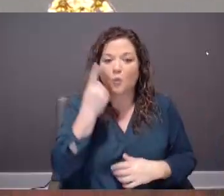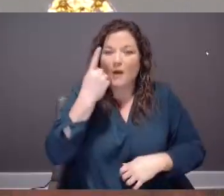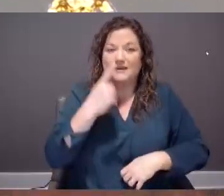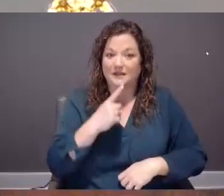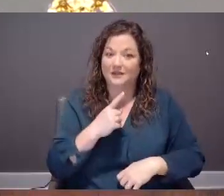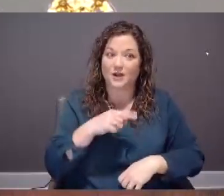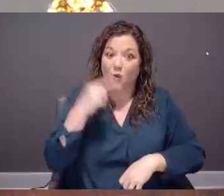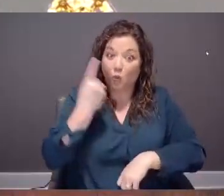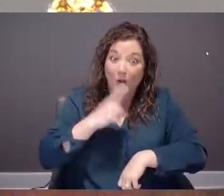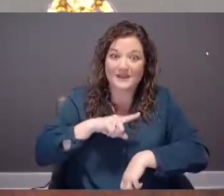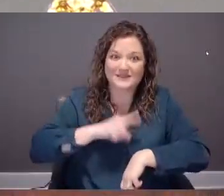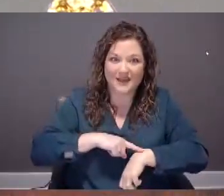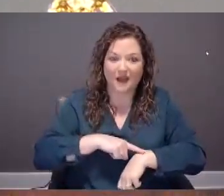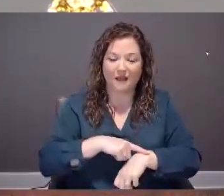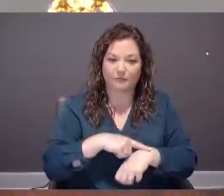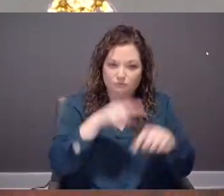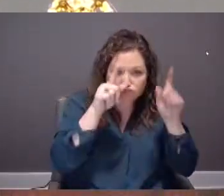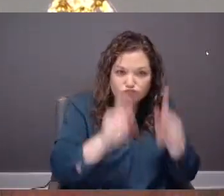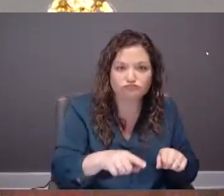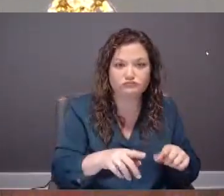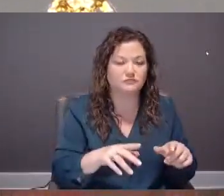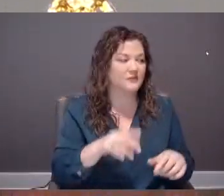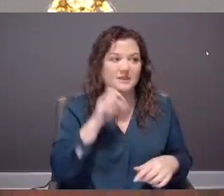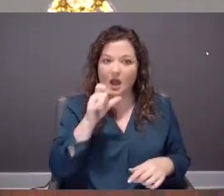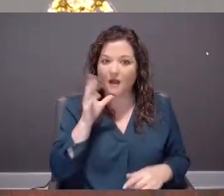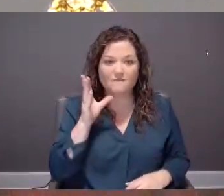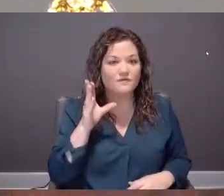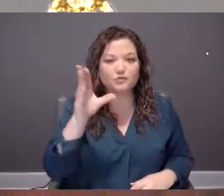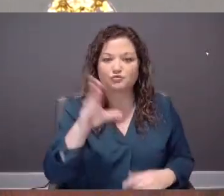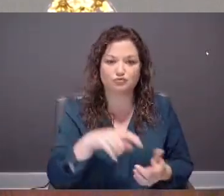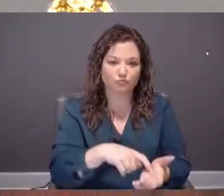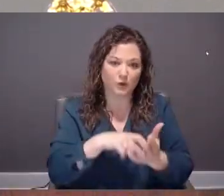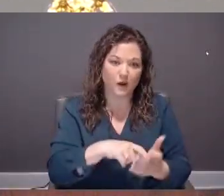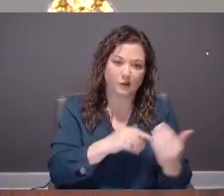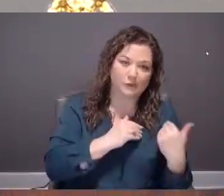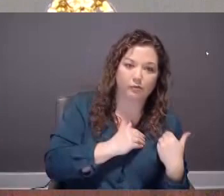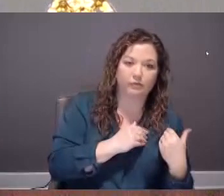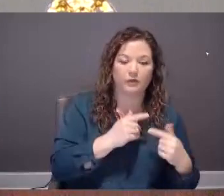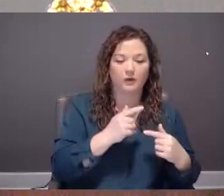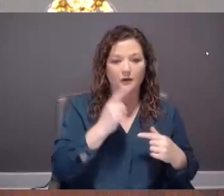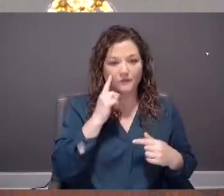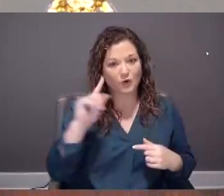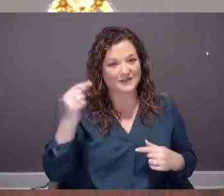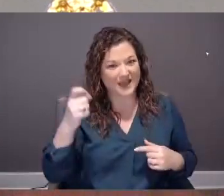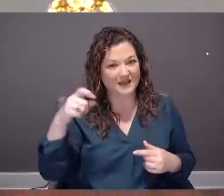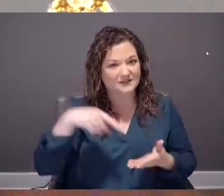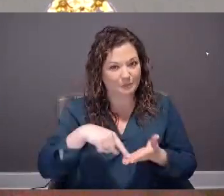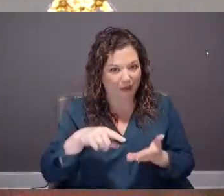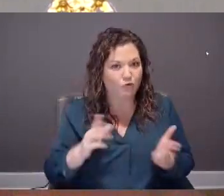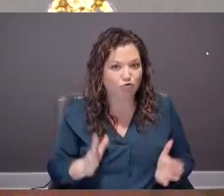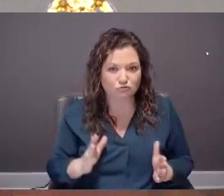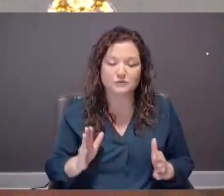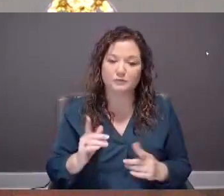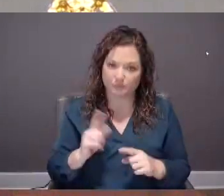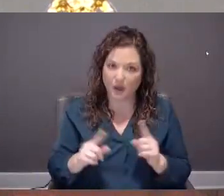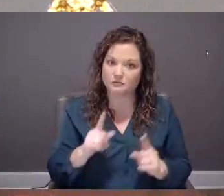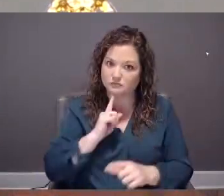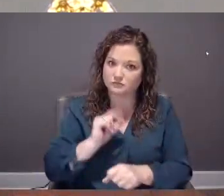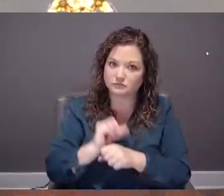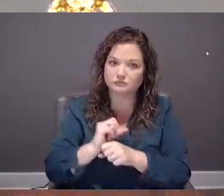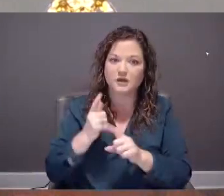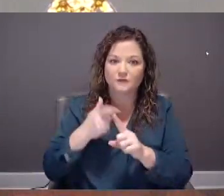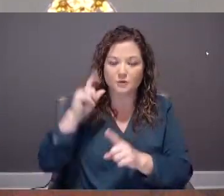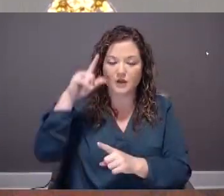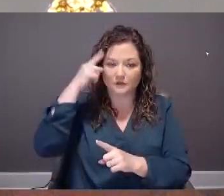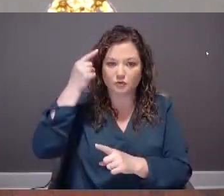future obligations for the taxpayers. These are coming in one-time deals from the federal government. So appreciate the work on it. And nice update.